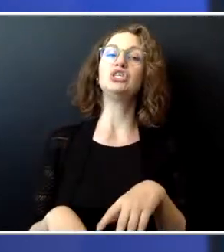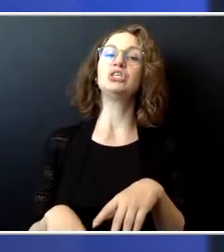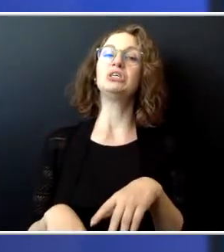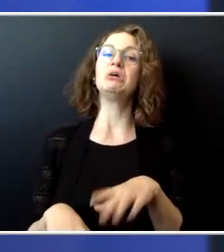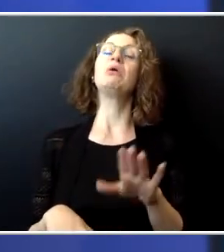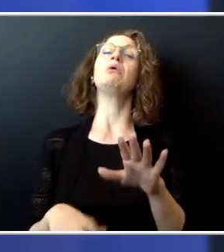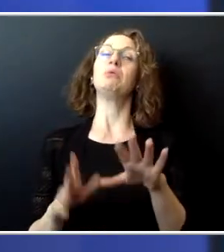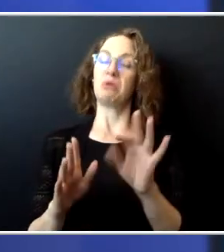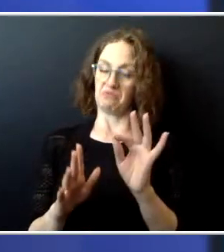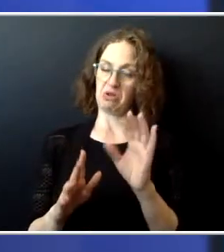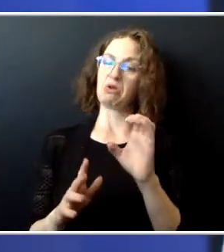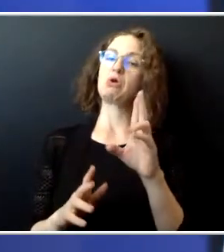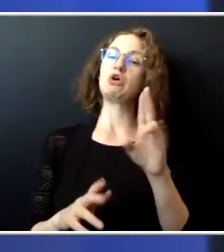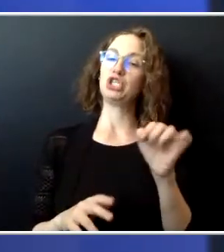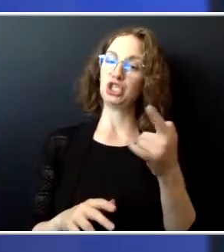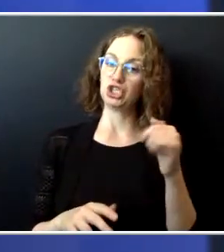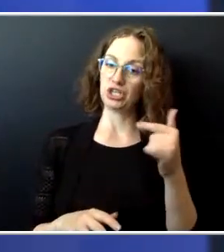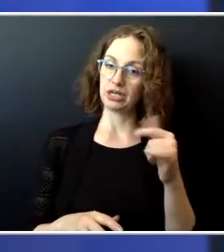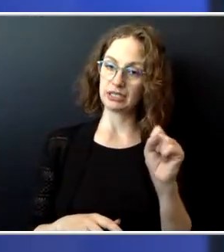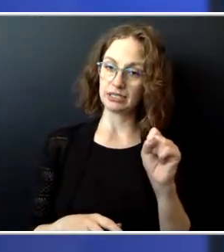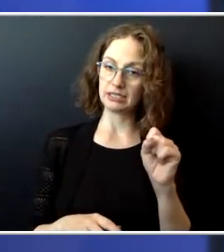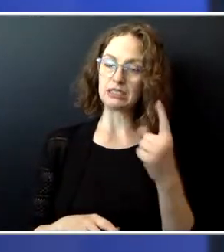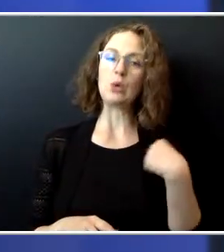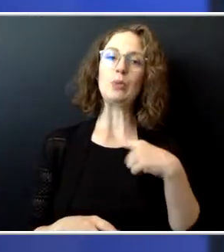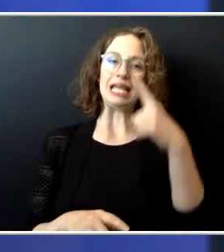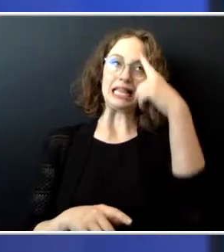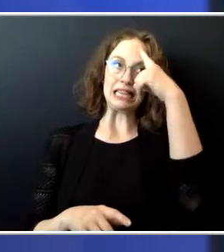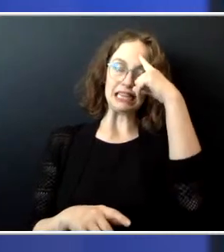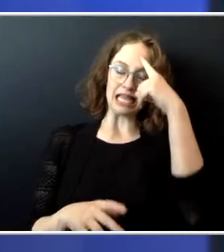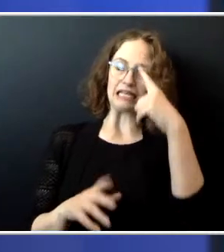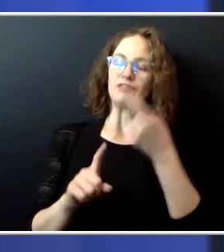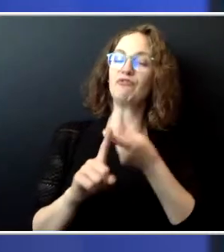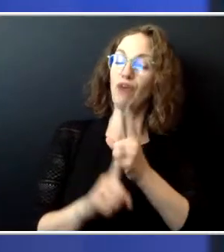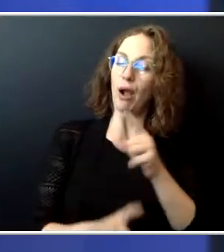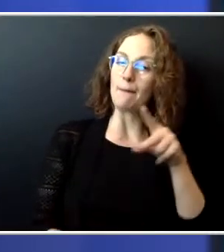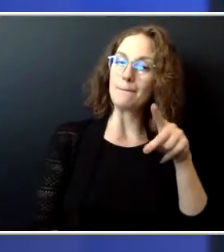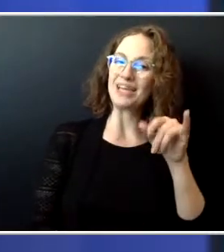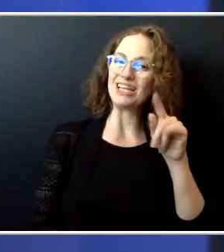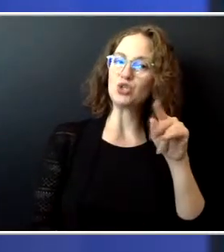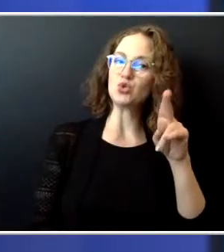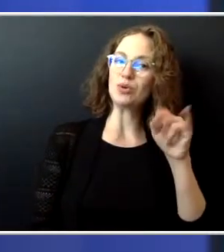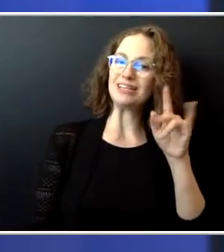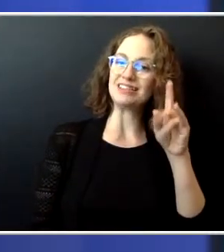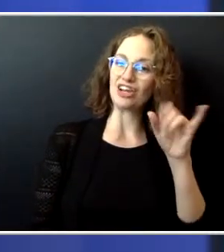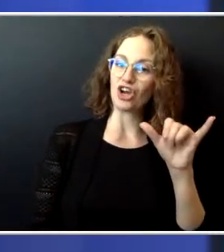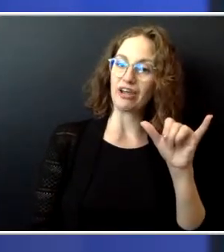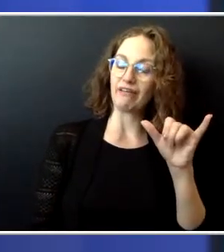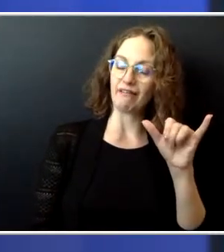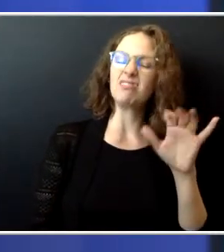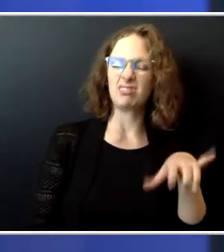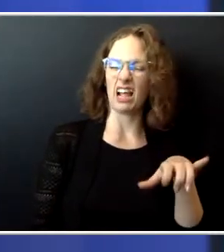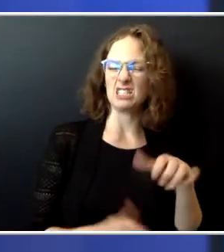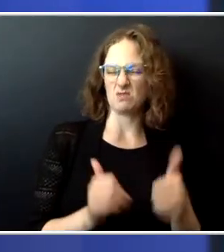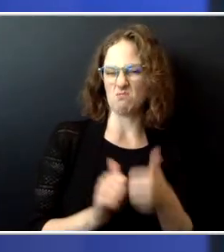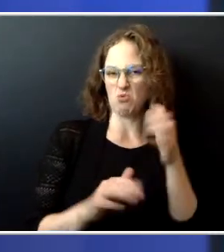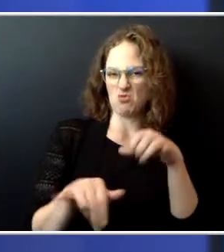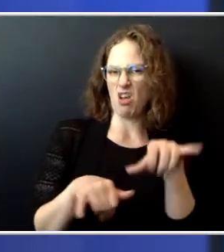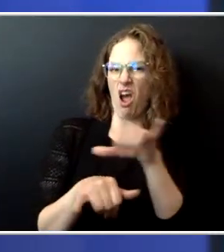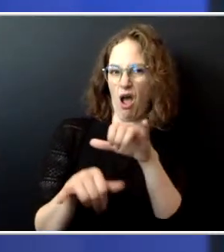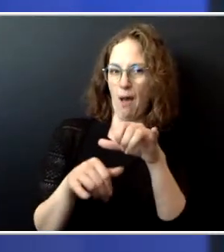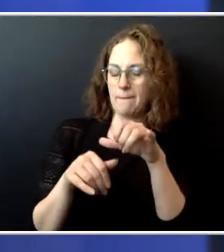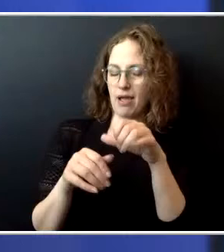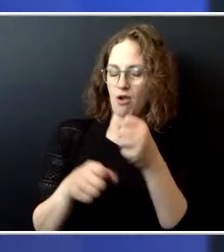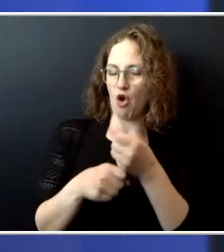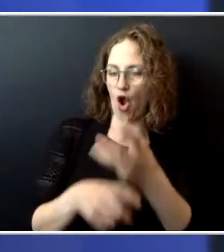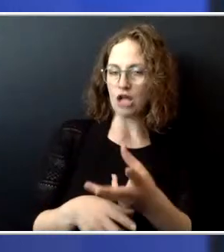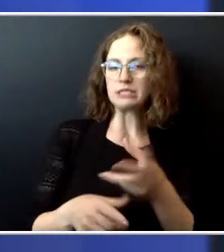is, more common cause of Cushing. Then you had an MRI, and if the MRI didn't show anything